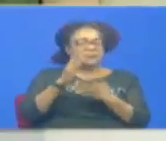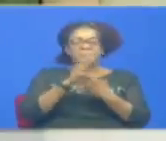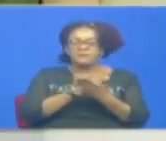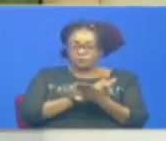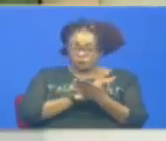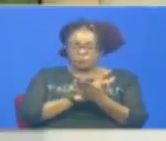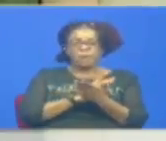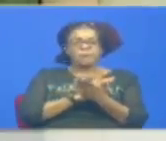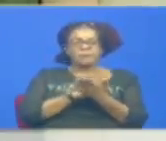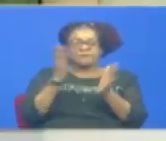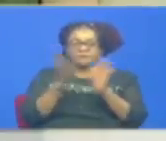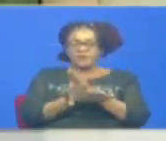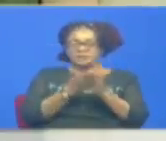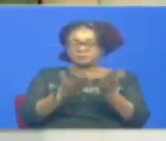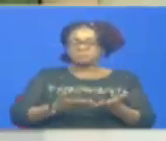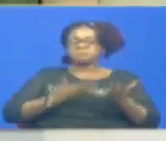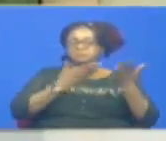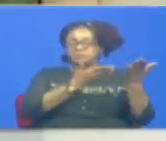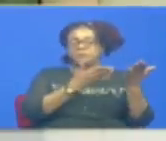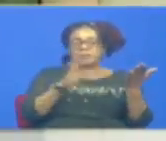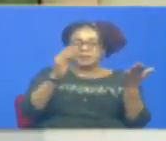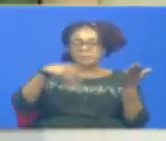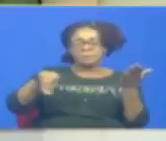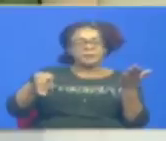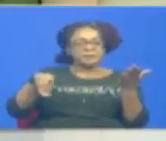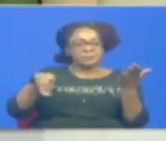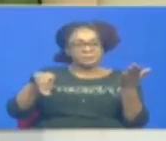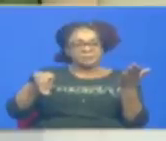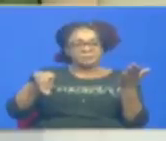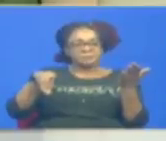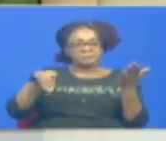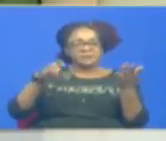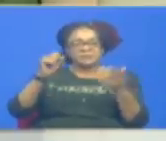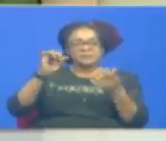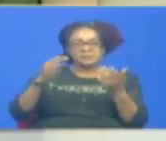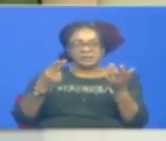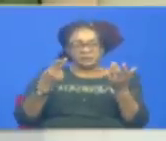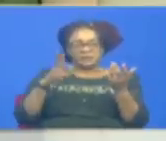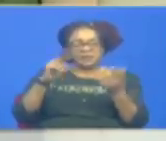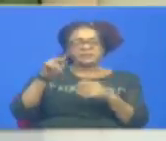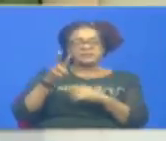are forwarded to the Director of Public Prosecution. Seth Olale, NTV, Nairobi.